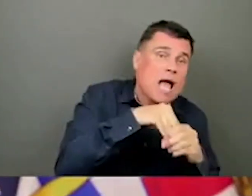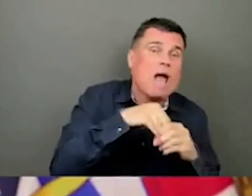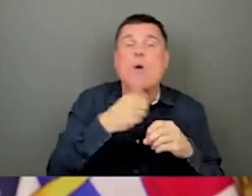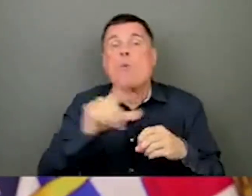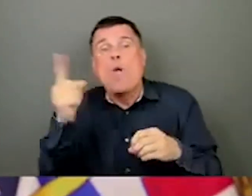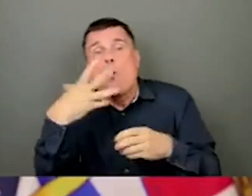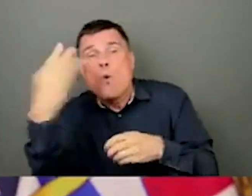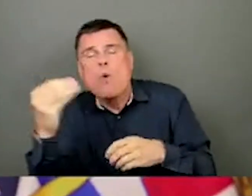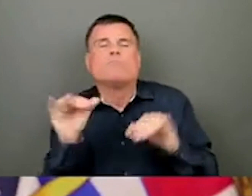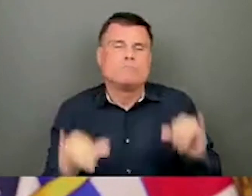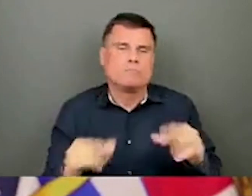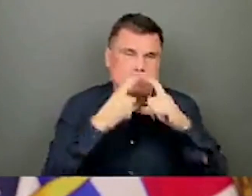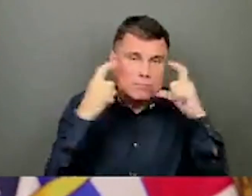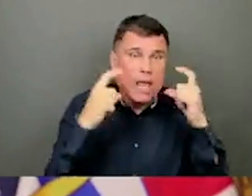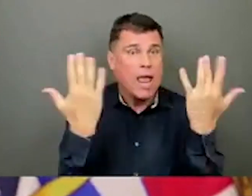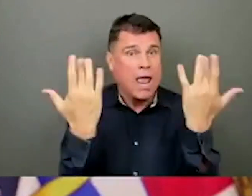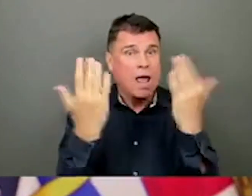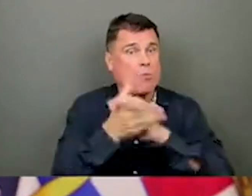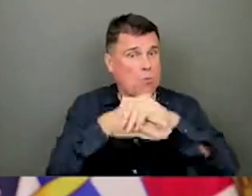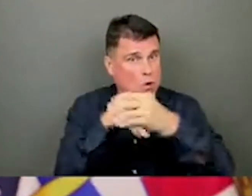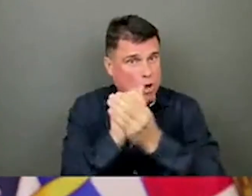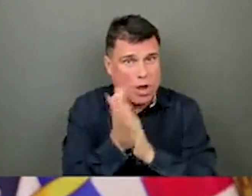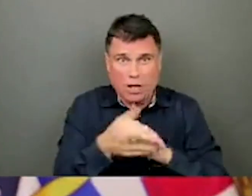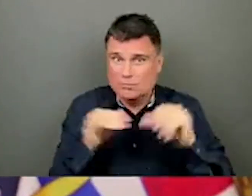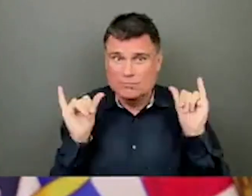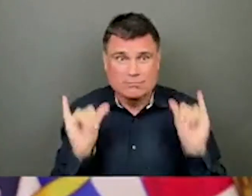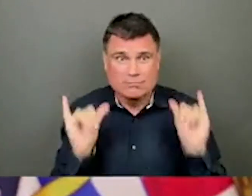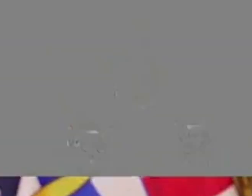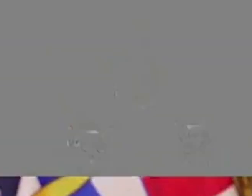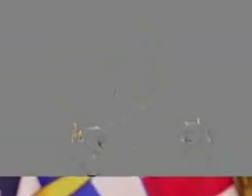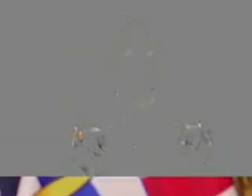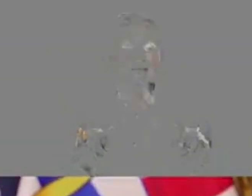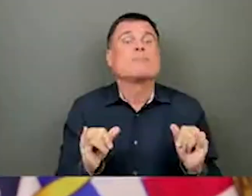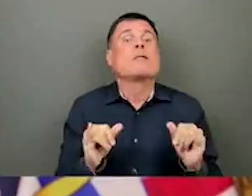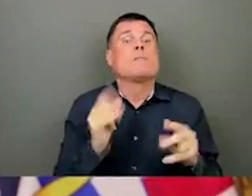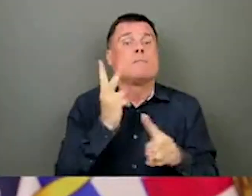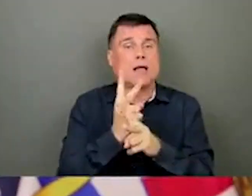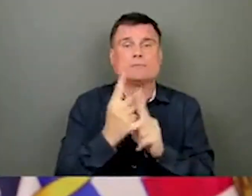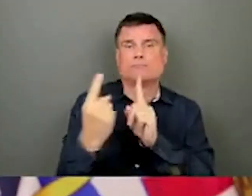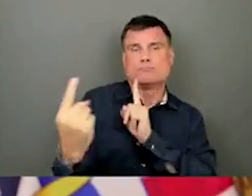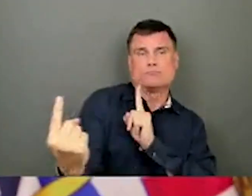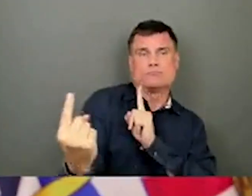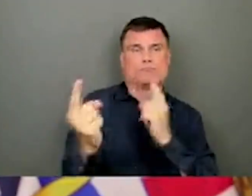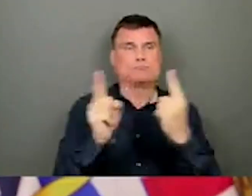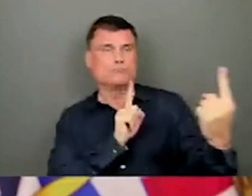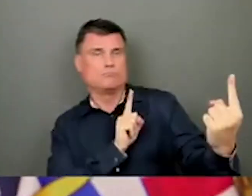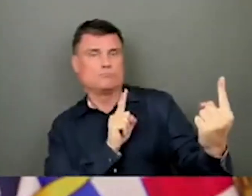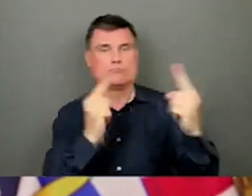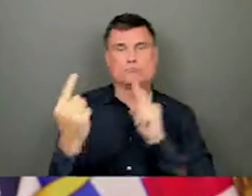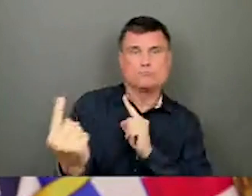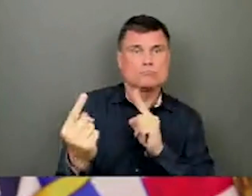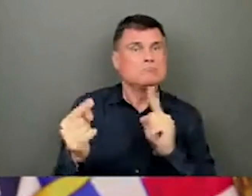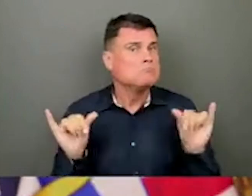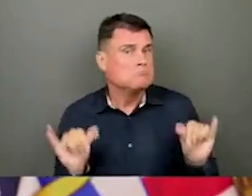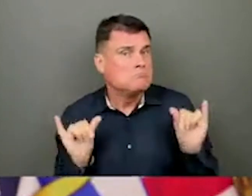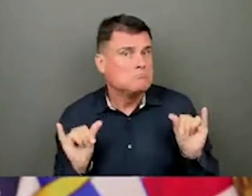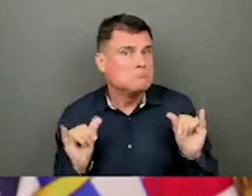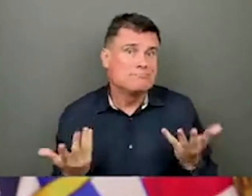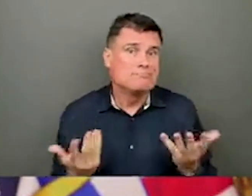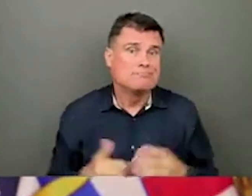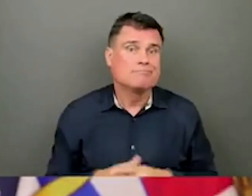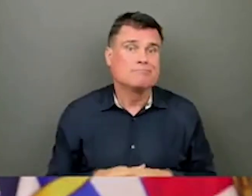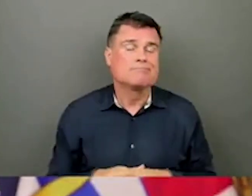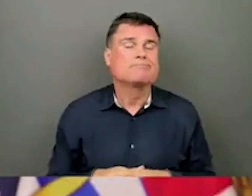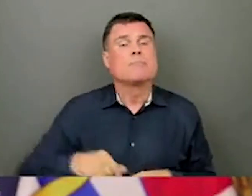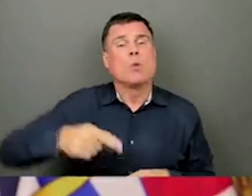using hand hygiene regularly, and keeping our respectful distance from people. We need to, and we will be, continually